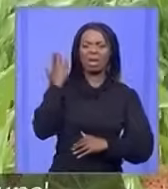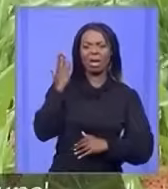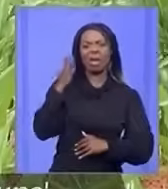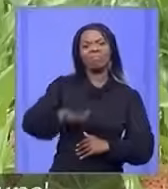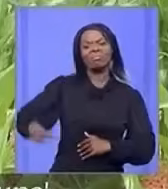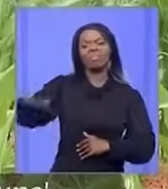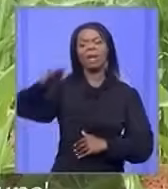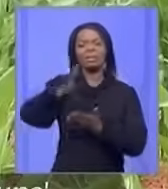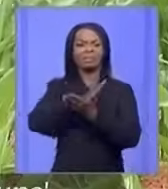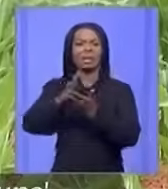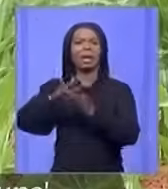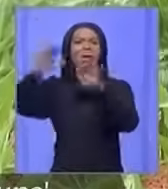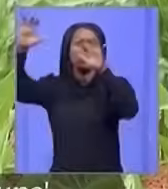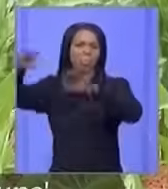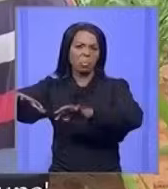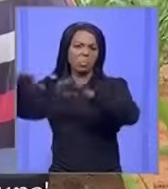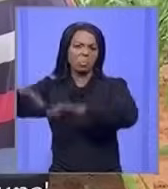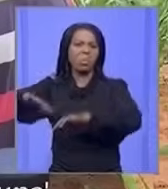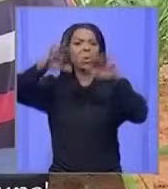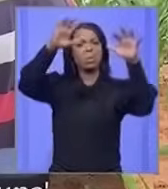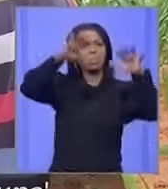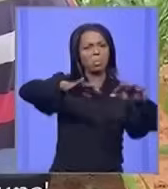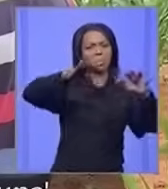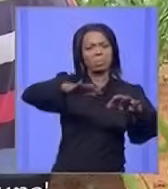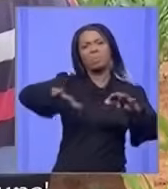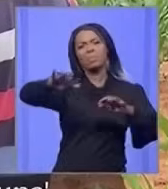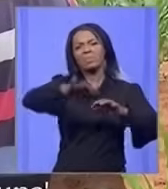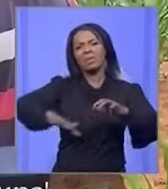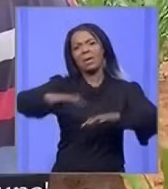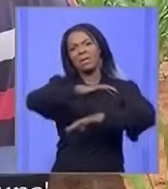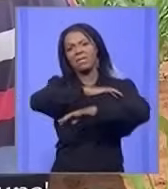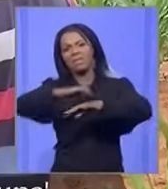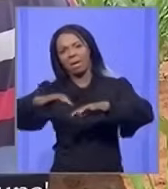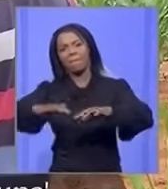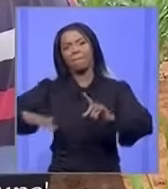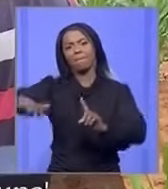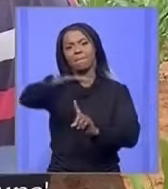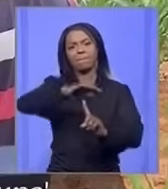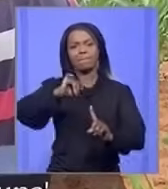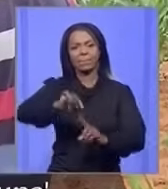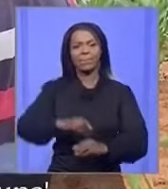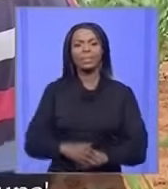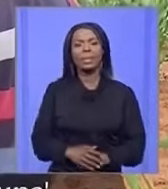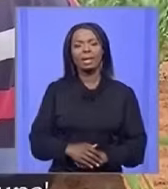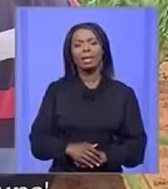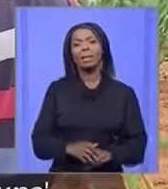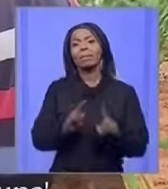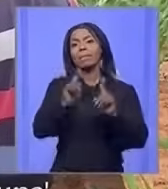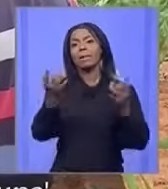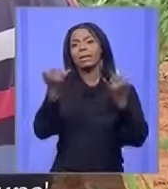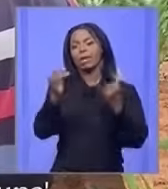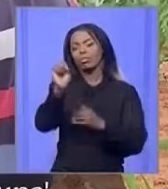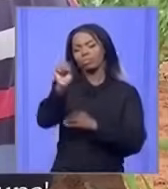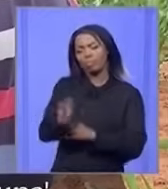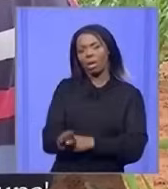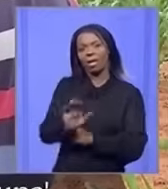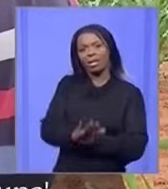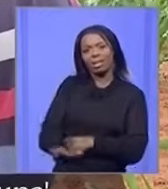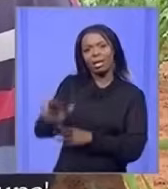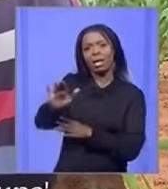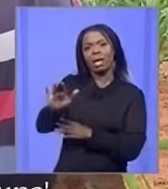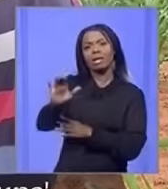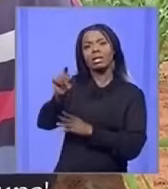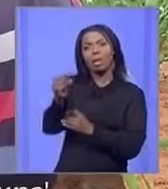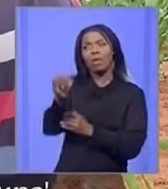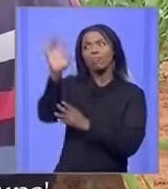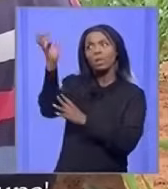tsa naha tikolohong tsa temo tsa mapolasi. Dihwai tsa karolo tse ka borwa bophirima ho Free State le tsona di